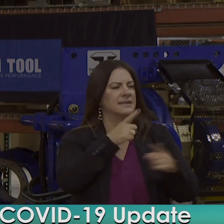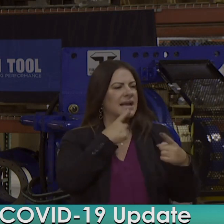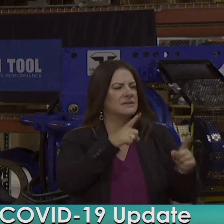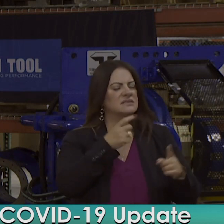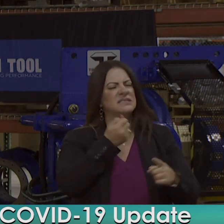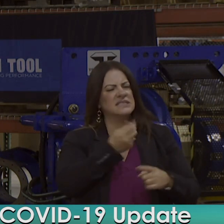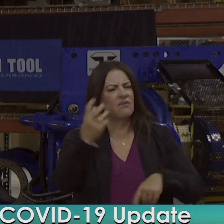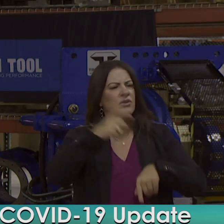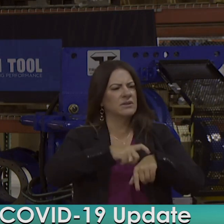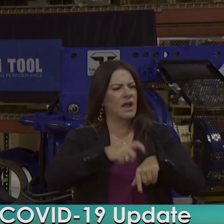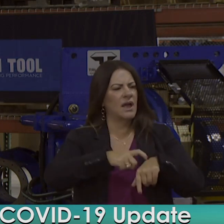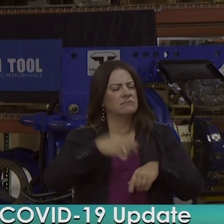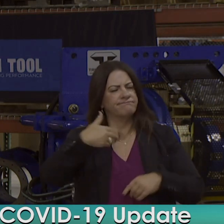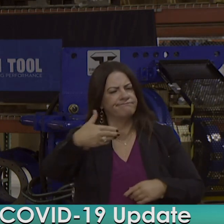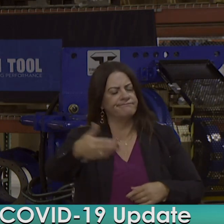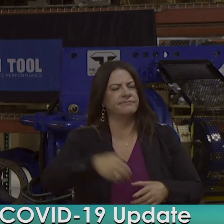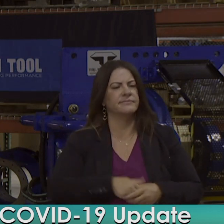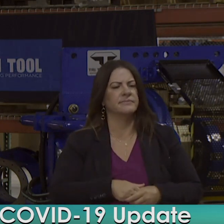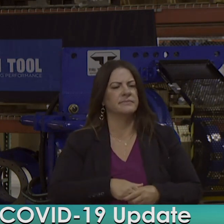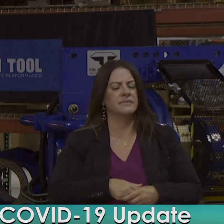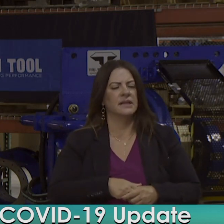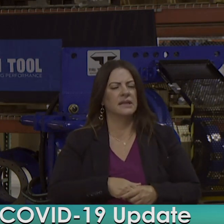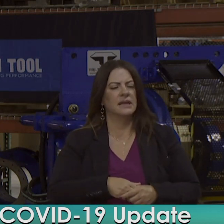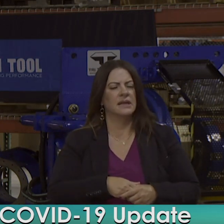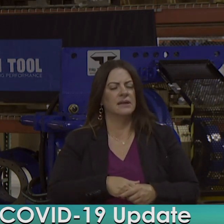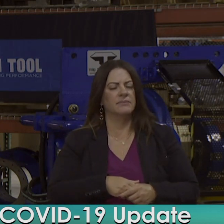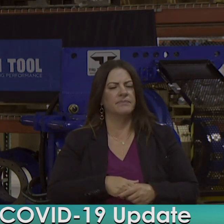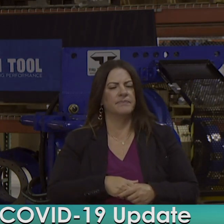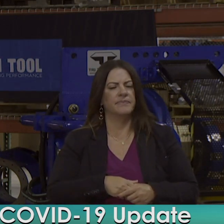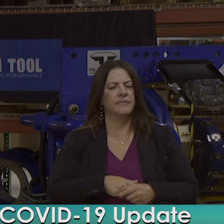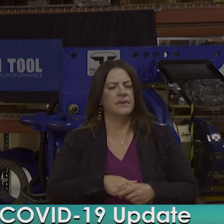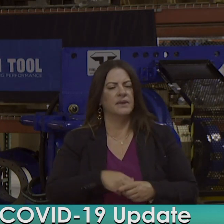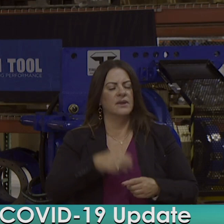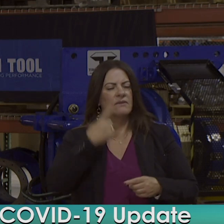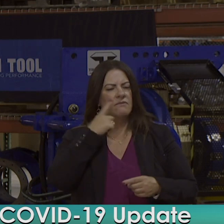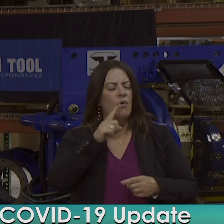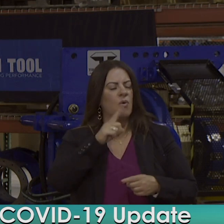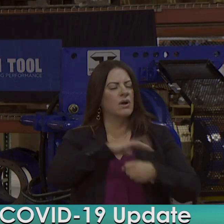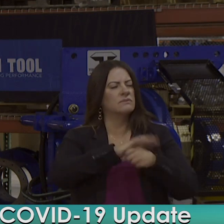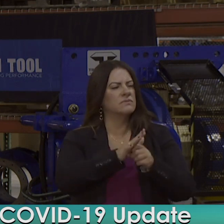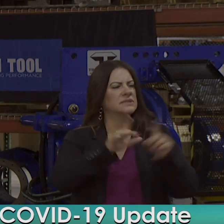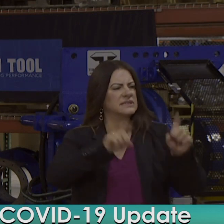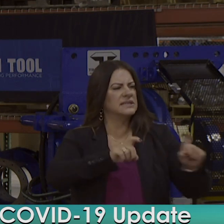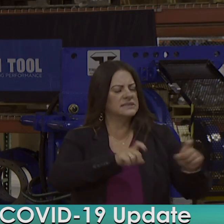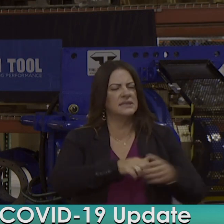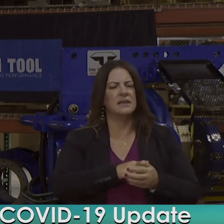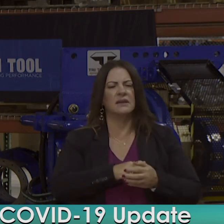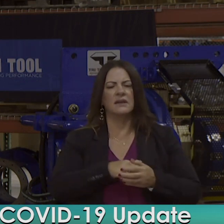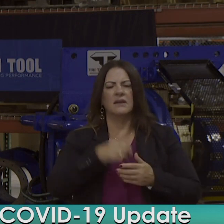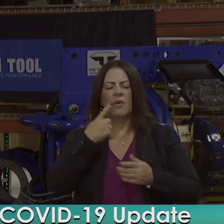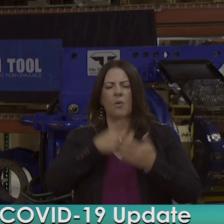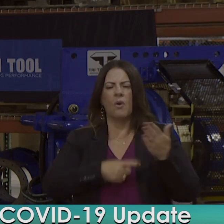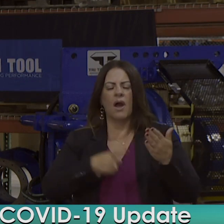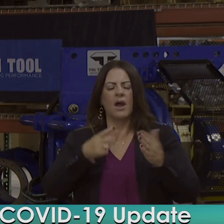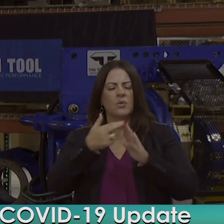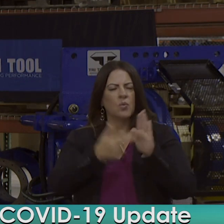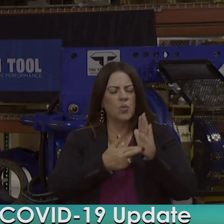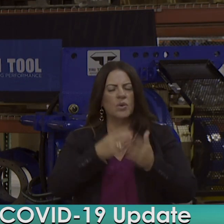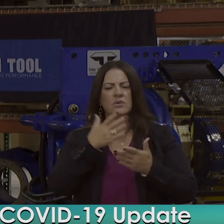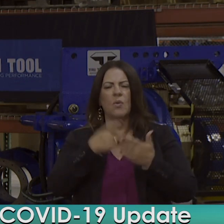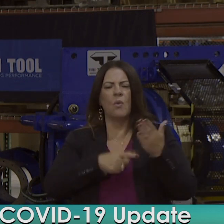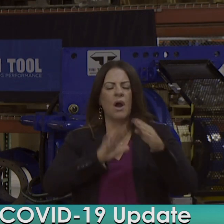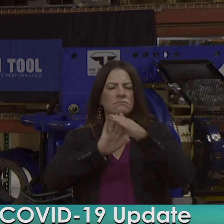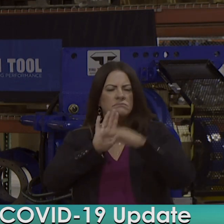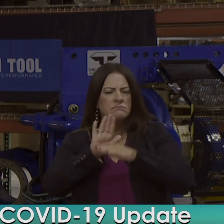multiple occasions, I believe Ms. Hart is well aware of that, perhaps reported some of the culturally competent messaging we put out on